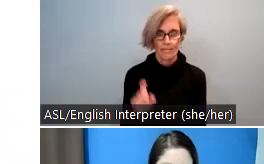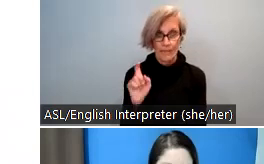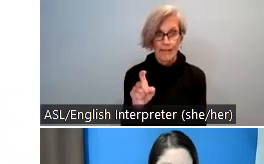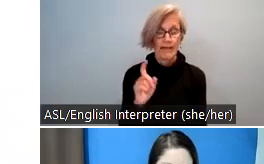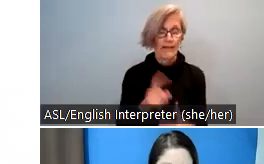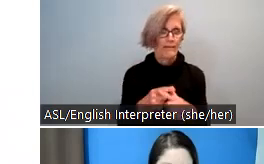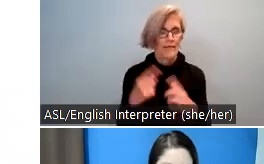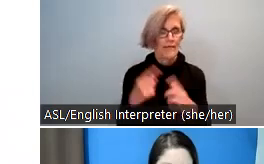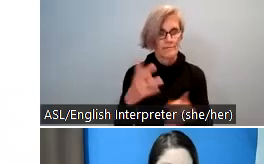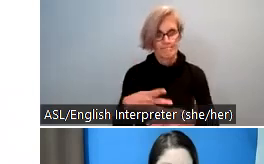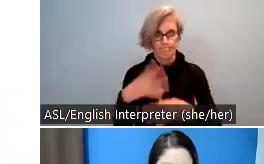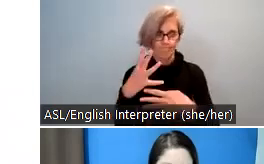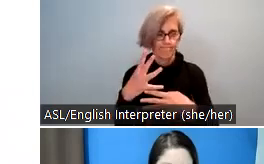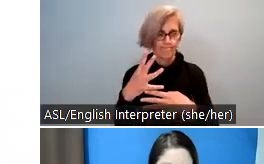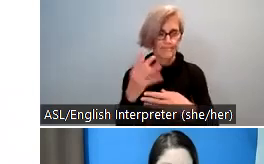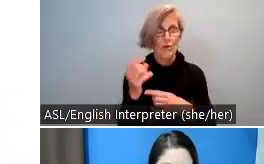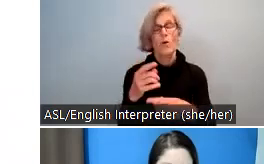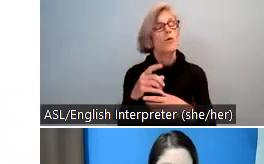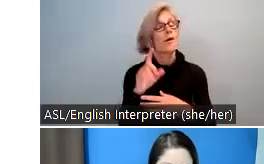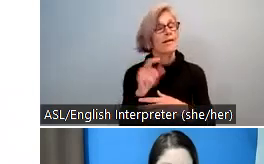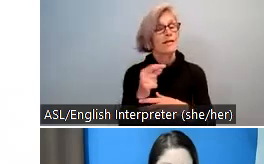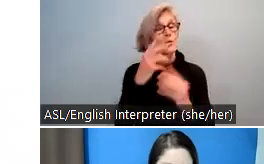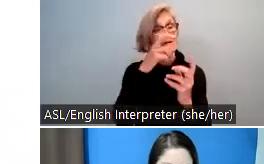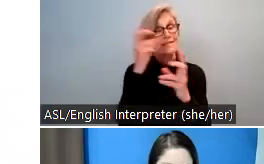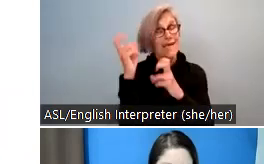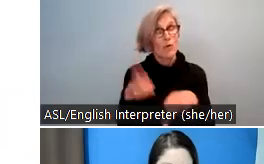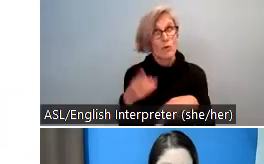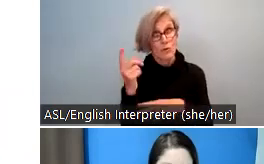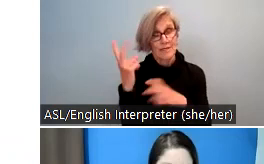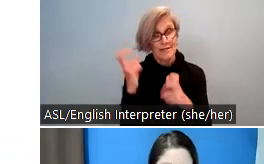automatically download that template for you. And what that template looks like